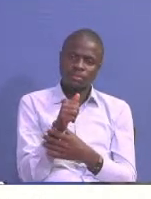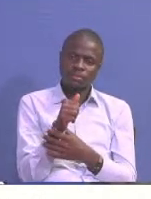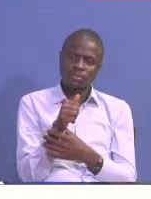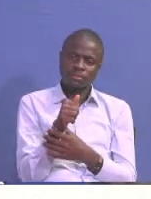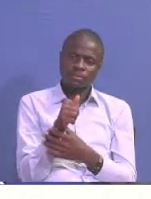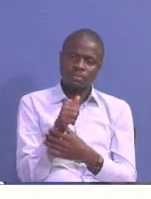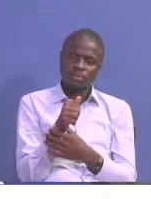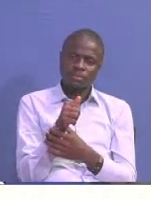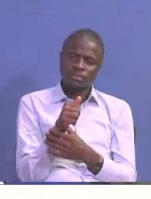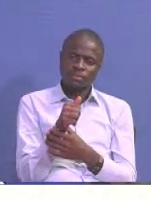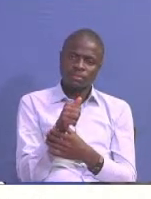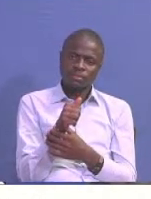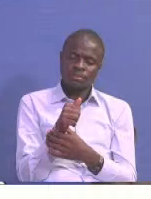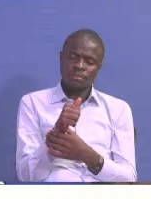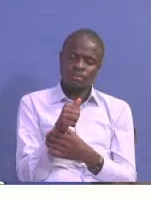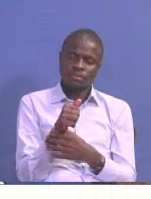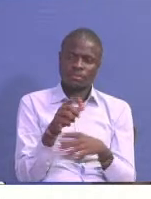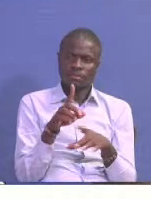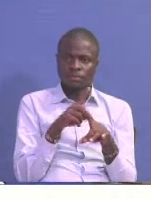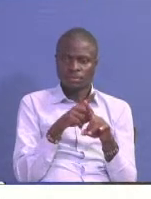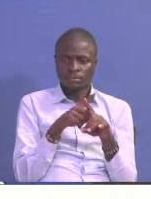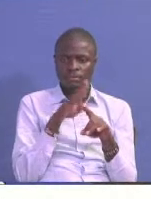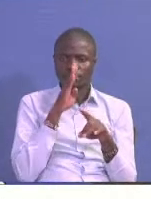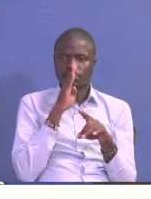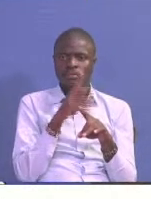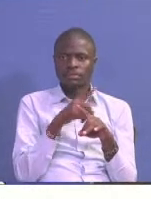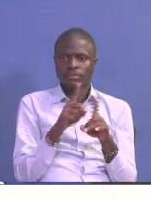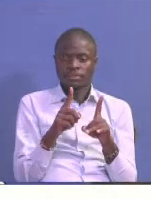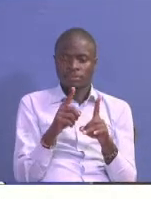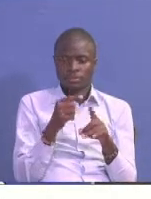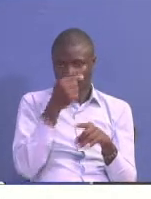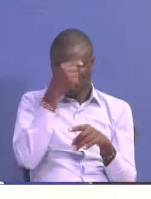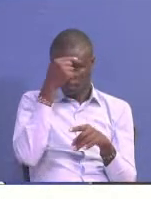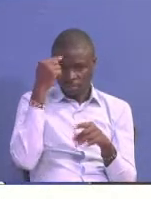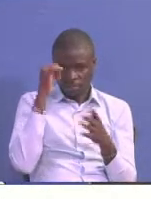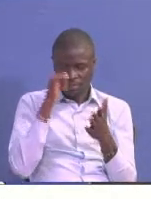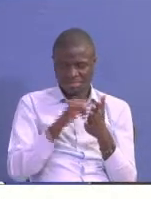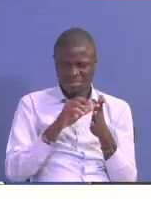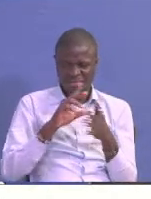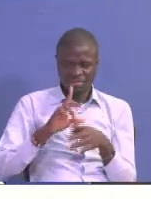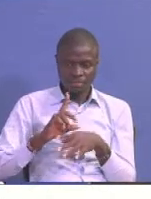to be indifferent, because that's the direction.